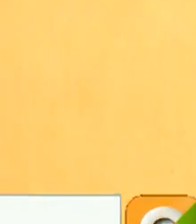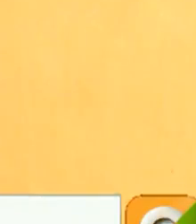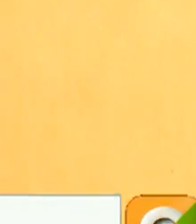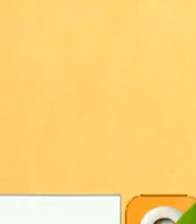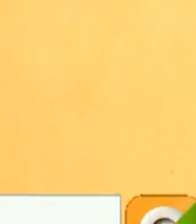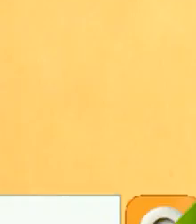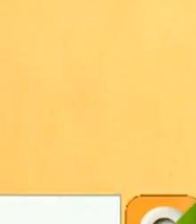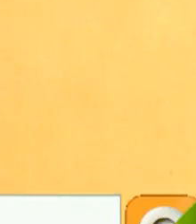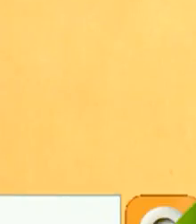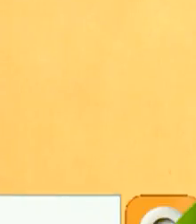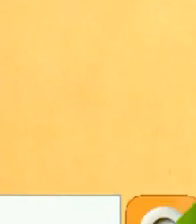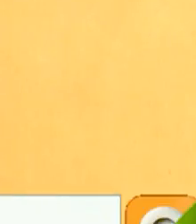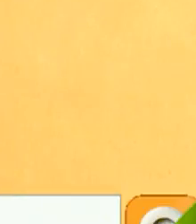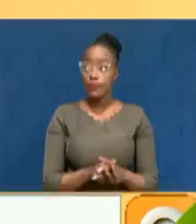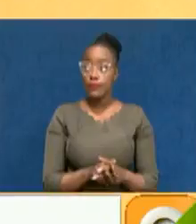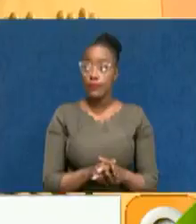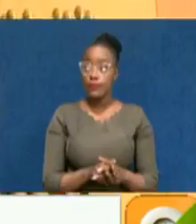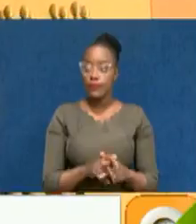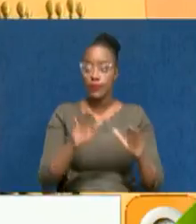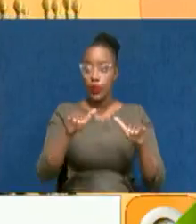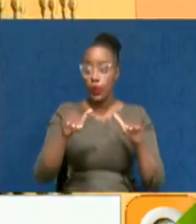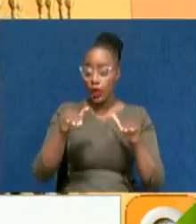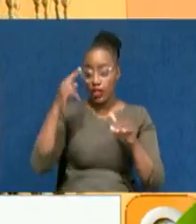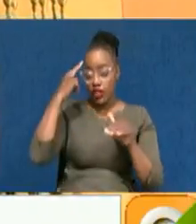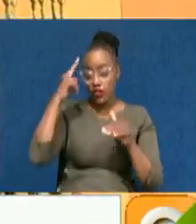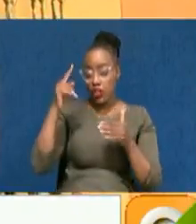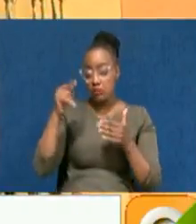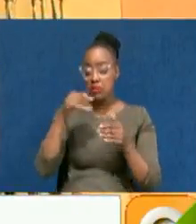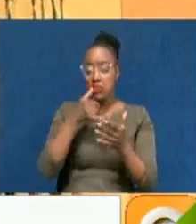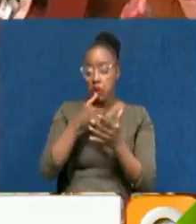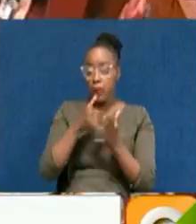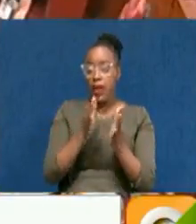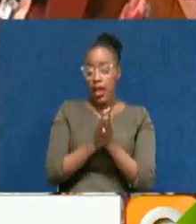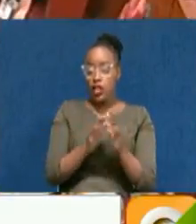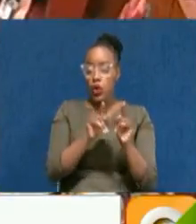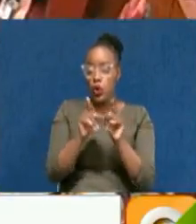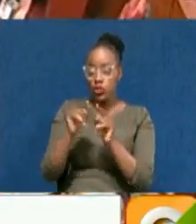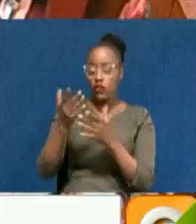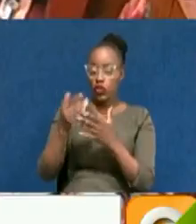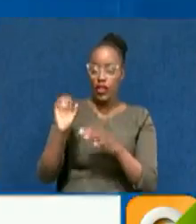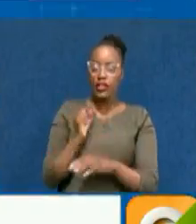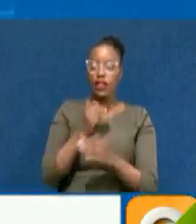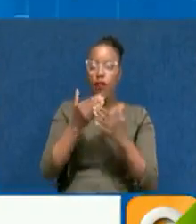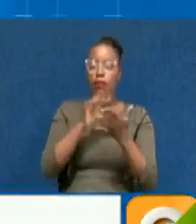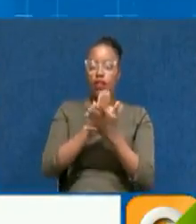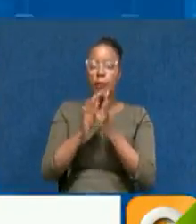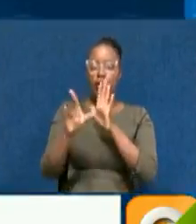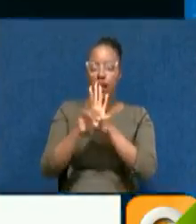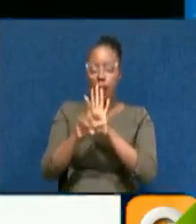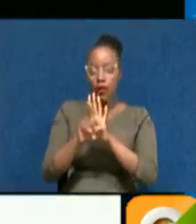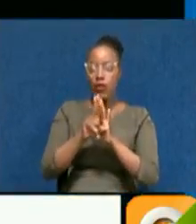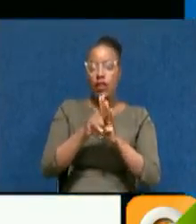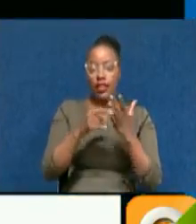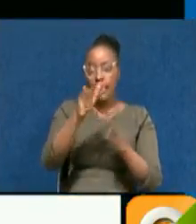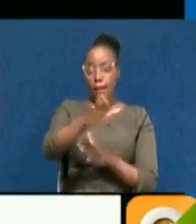on counties. This means that may have to await consideration and concurrence by the Senate before becoming law. The House